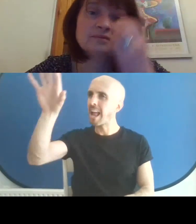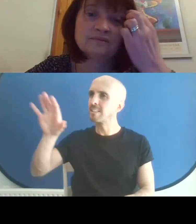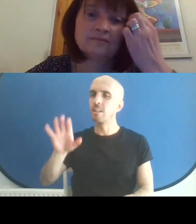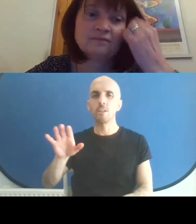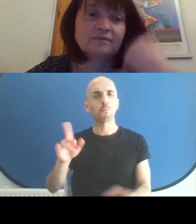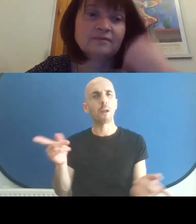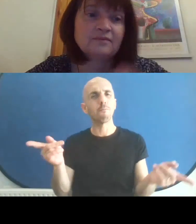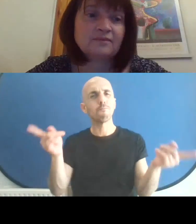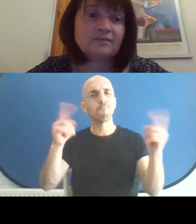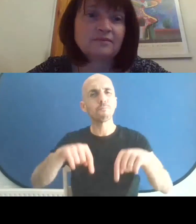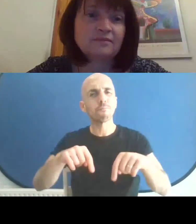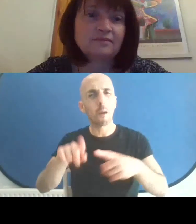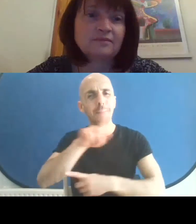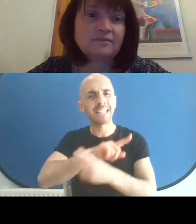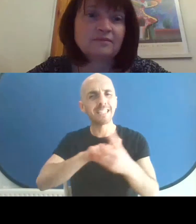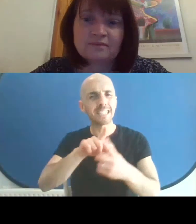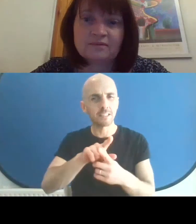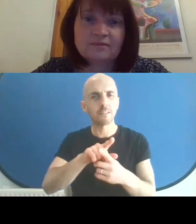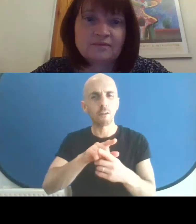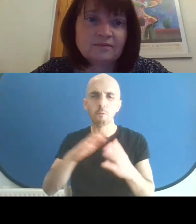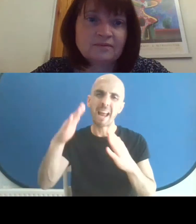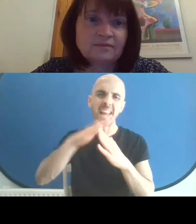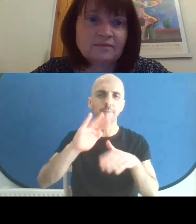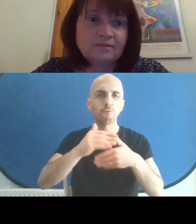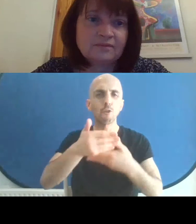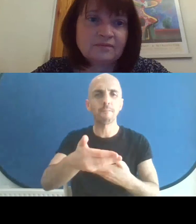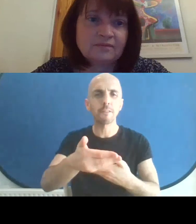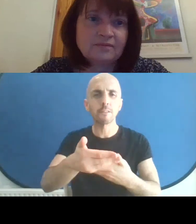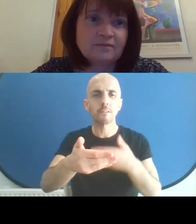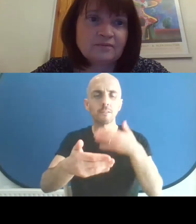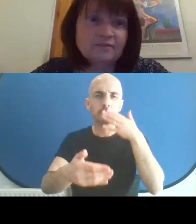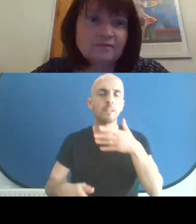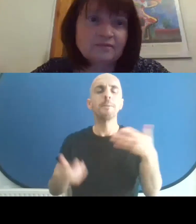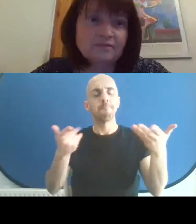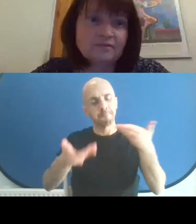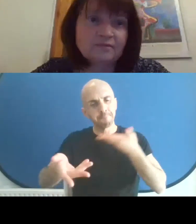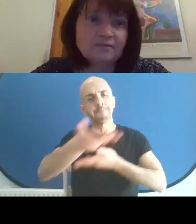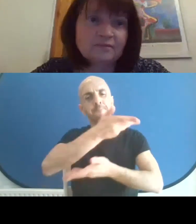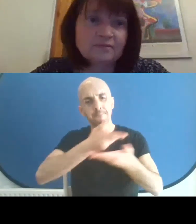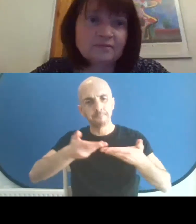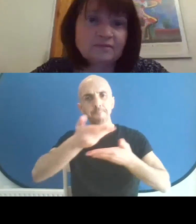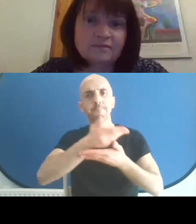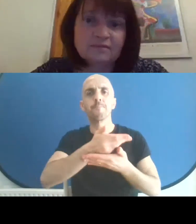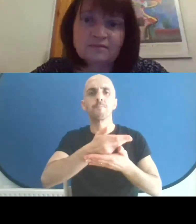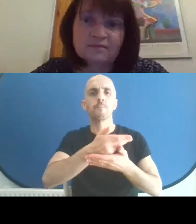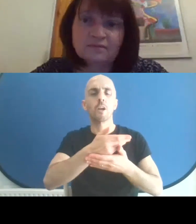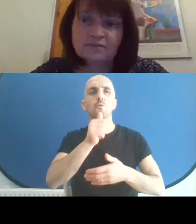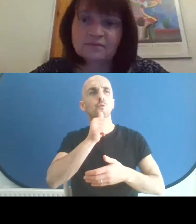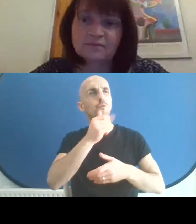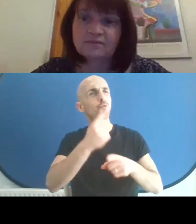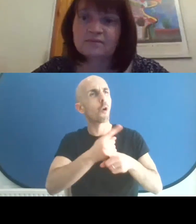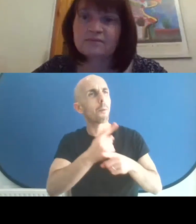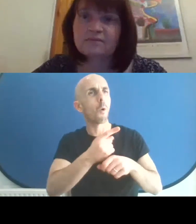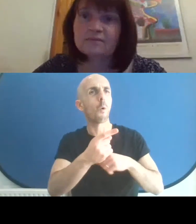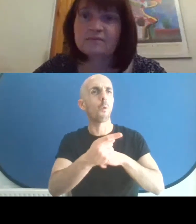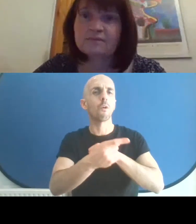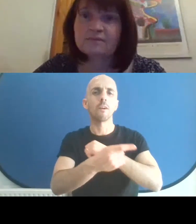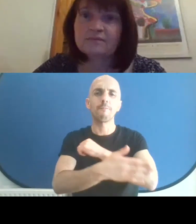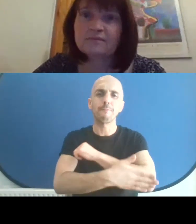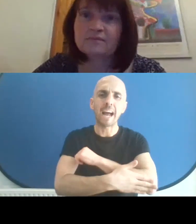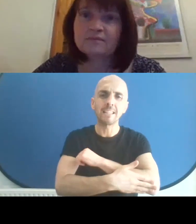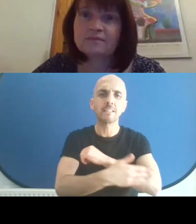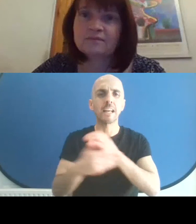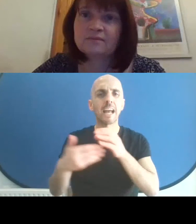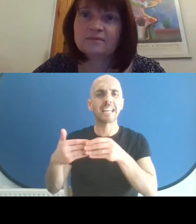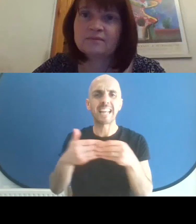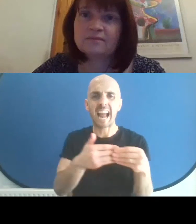been issuing guidance around how we'd expected our social work teams to I guess, to